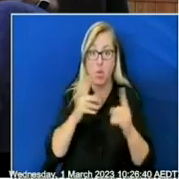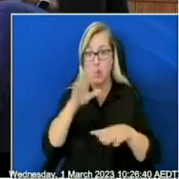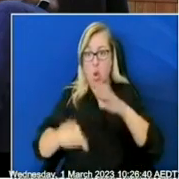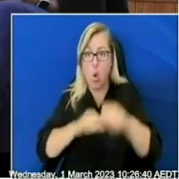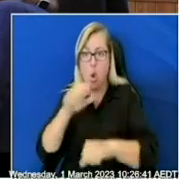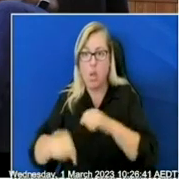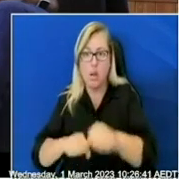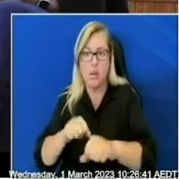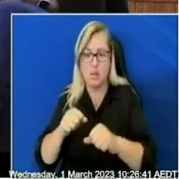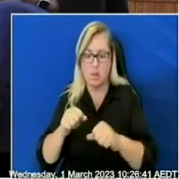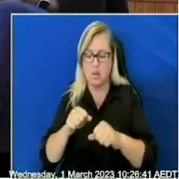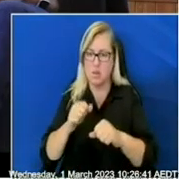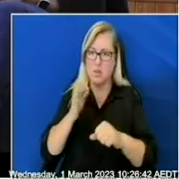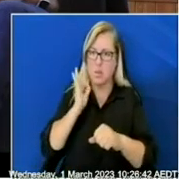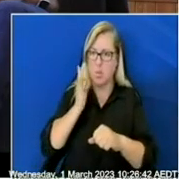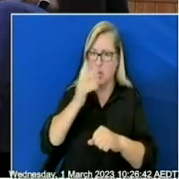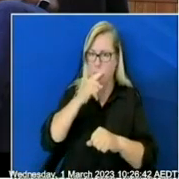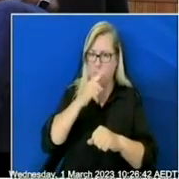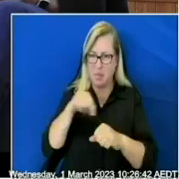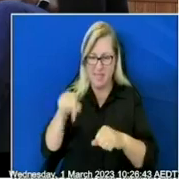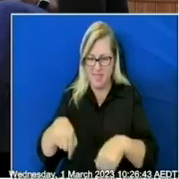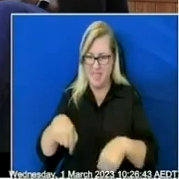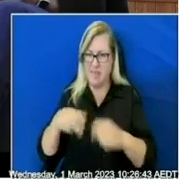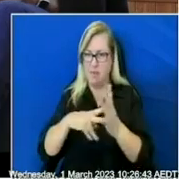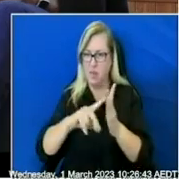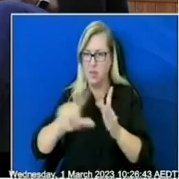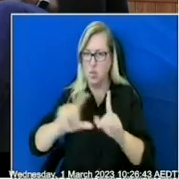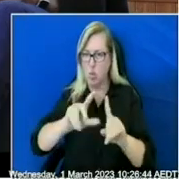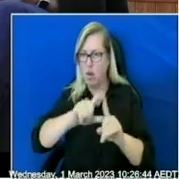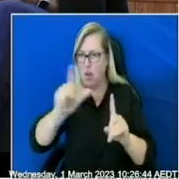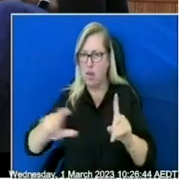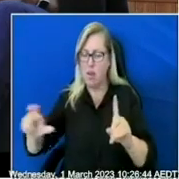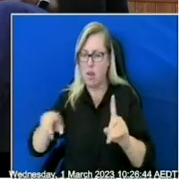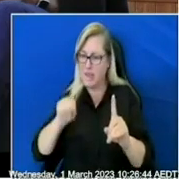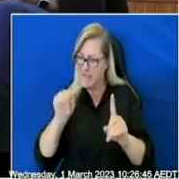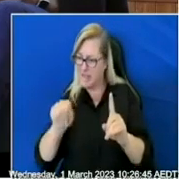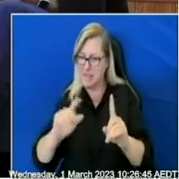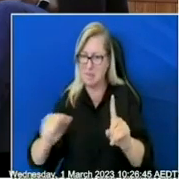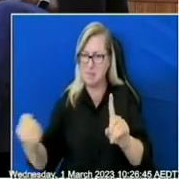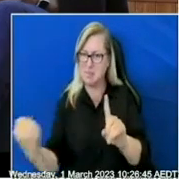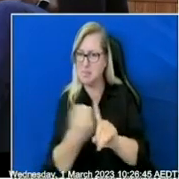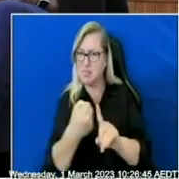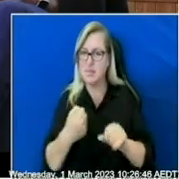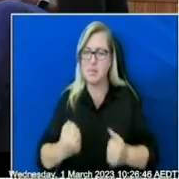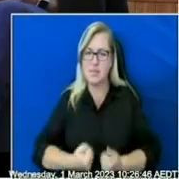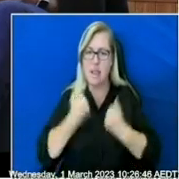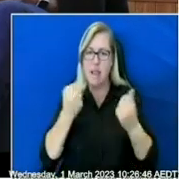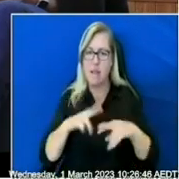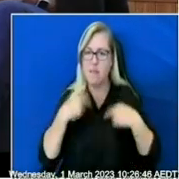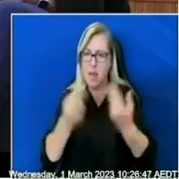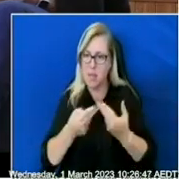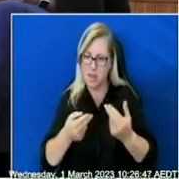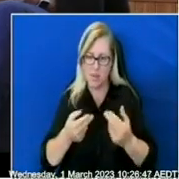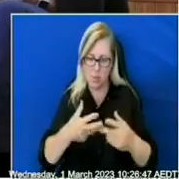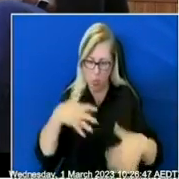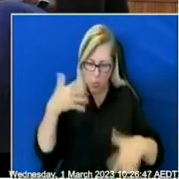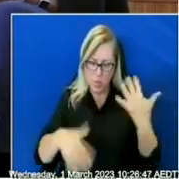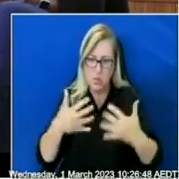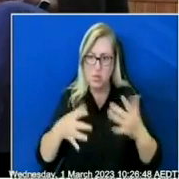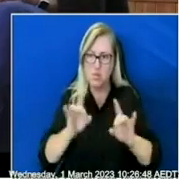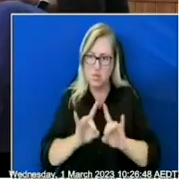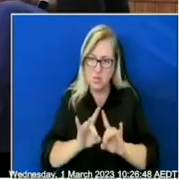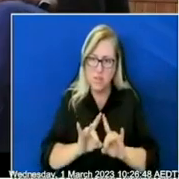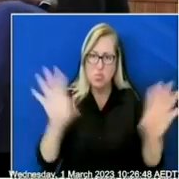our, that hurt our families and destroyed our families, really. Well, the white people that came in had